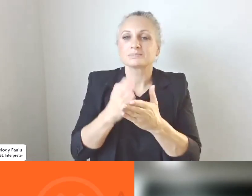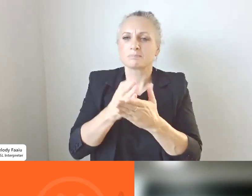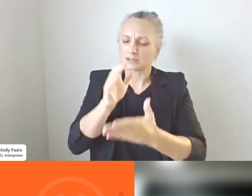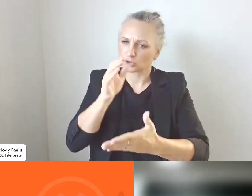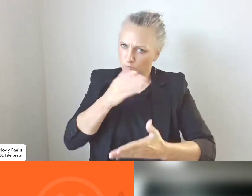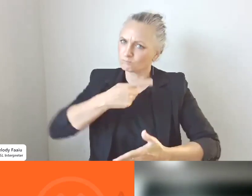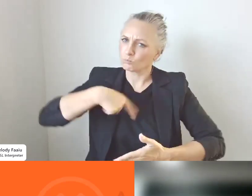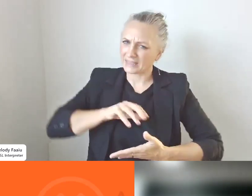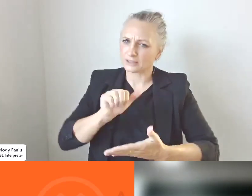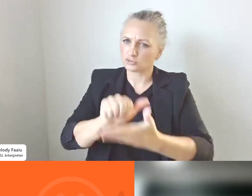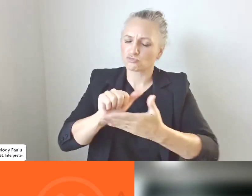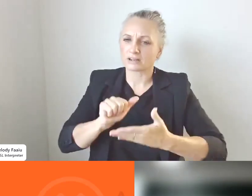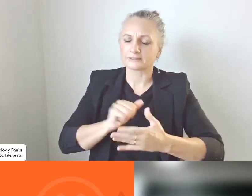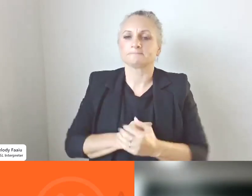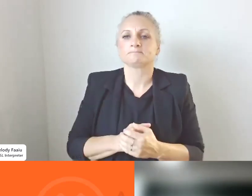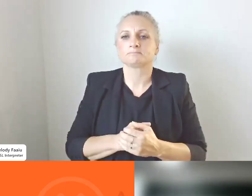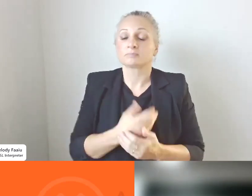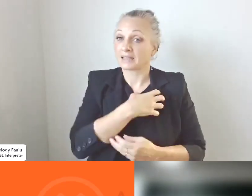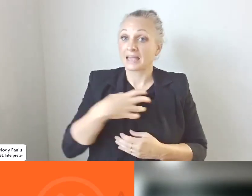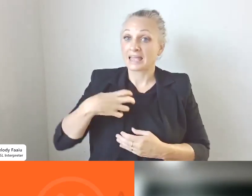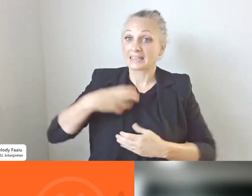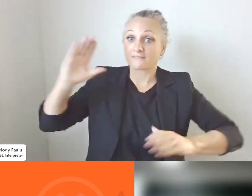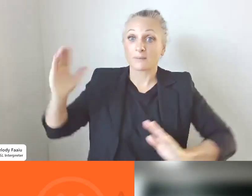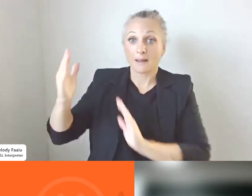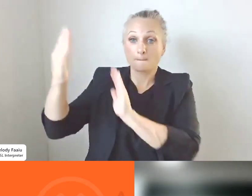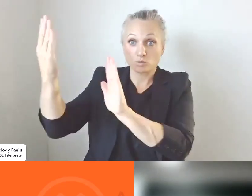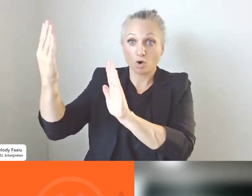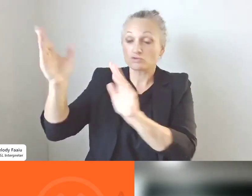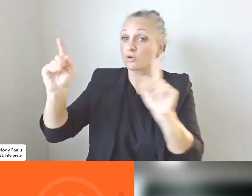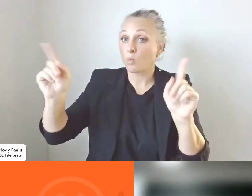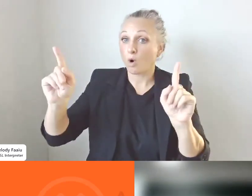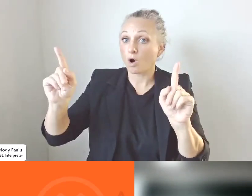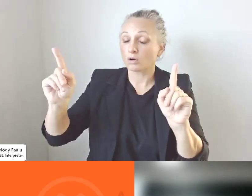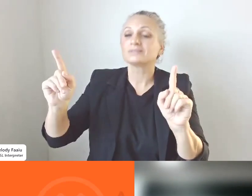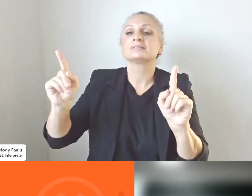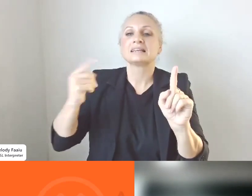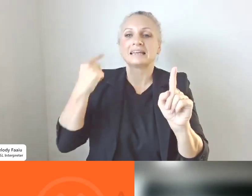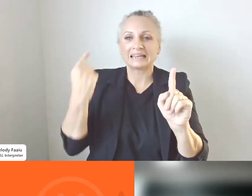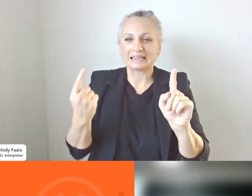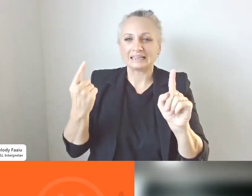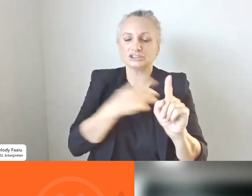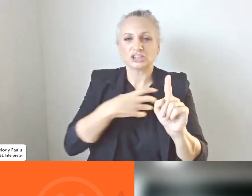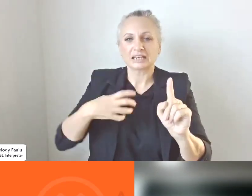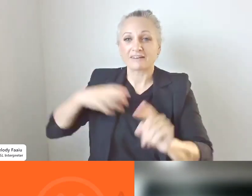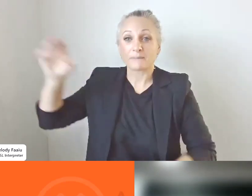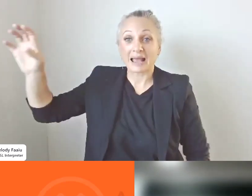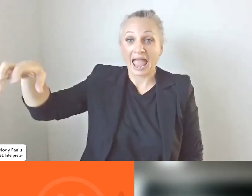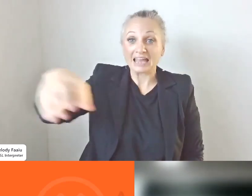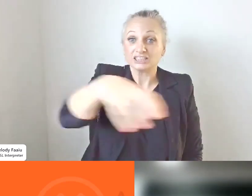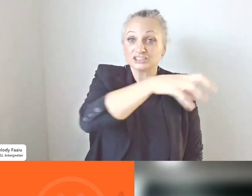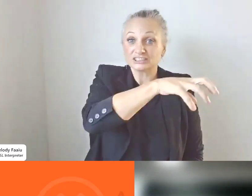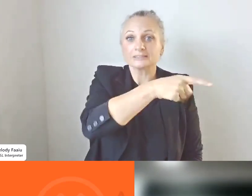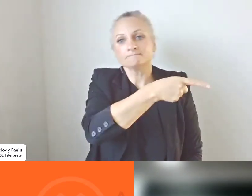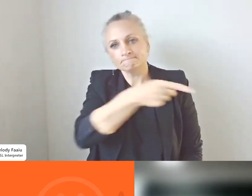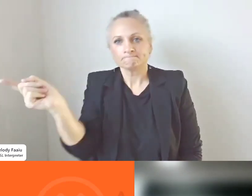something that every single government agency is actively working on. And one of our roles at Whaikaha is